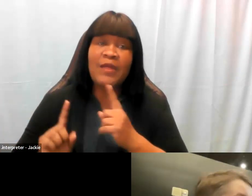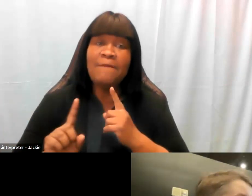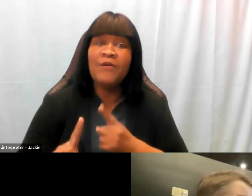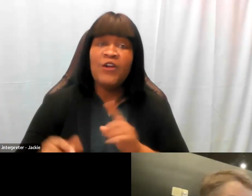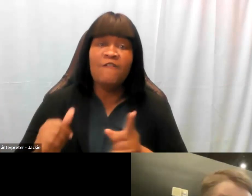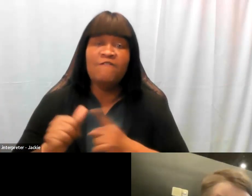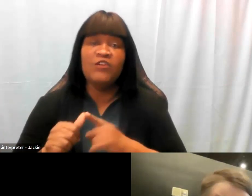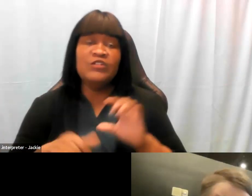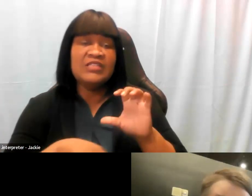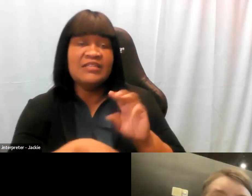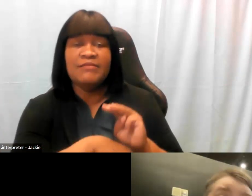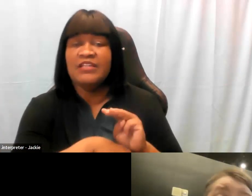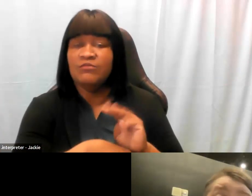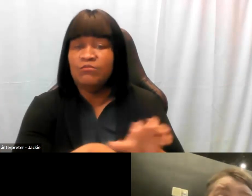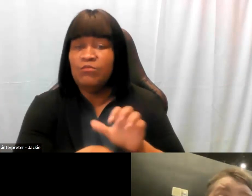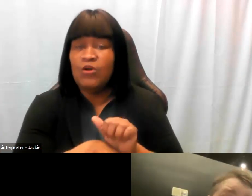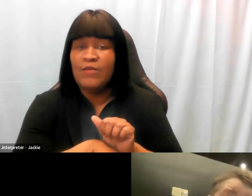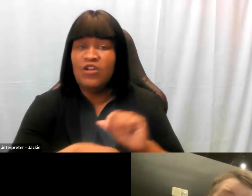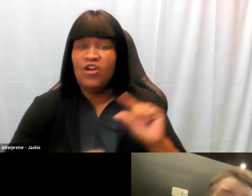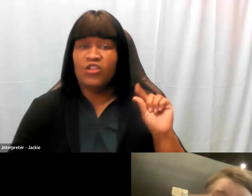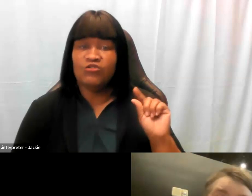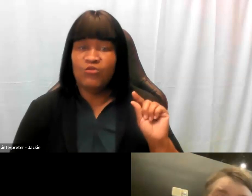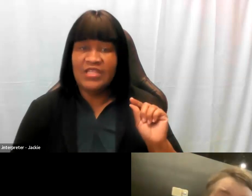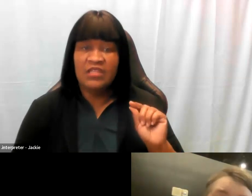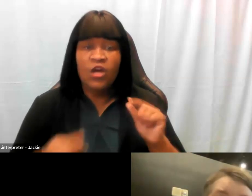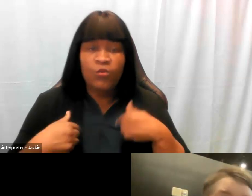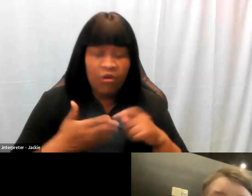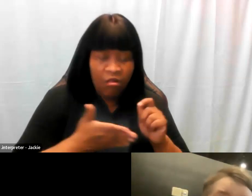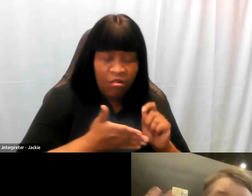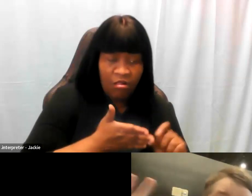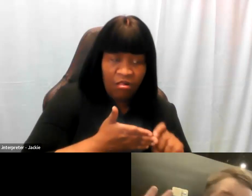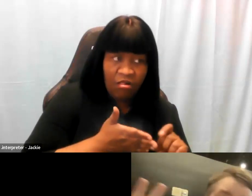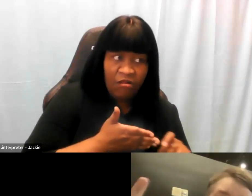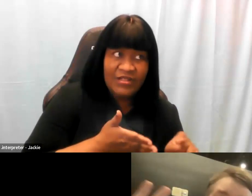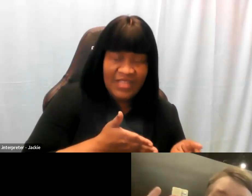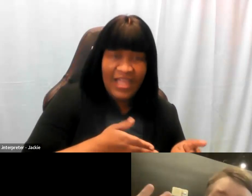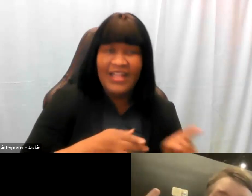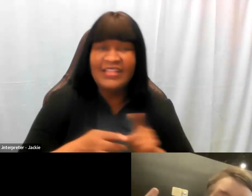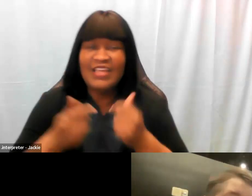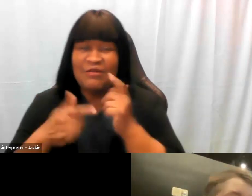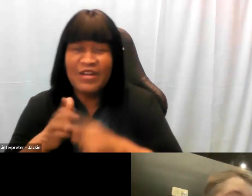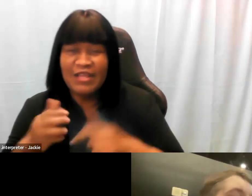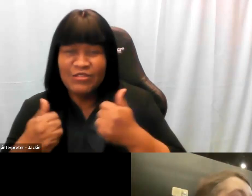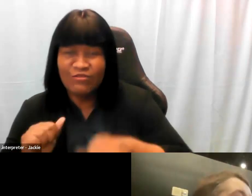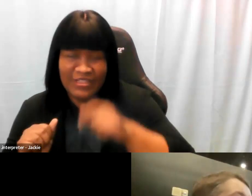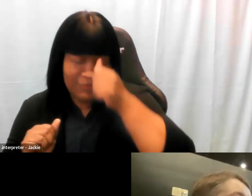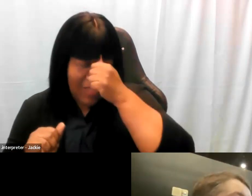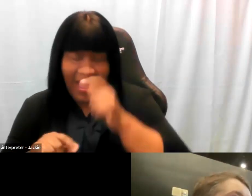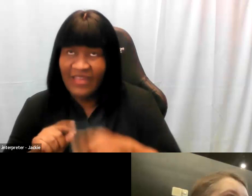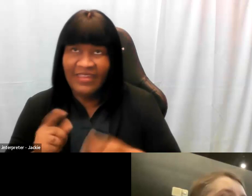case management appointment on the 20th. We're moving from what I've written down to what I'm trying to remember because I haven't had the capacity to write through all of